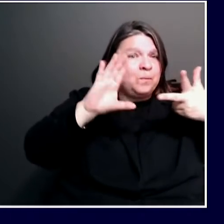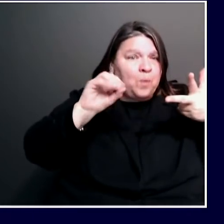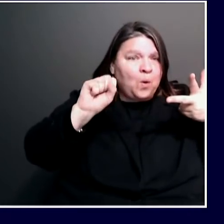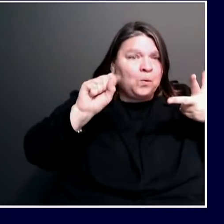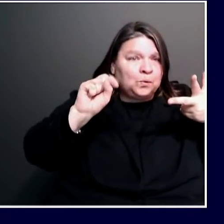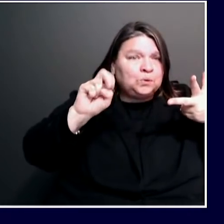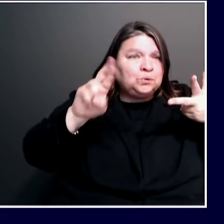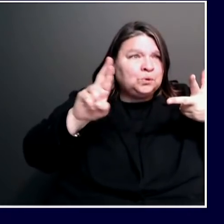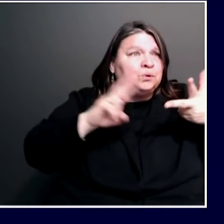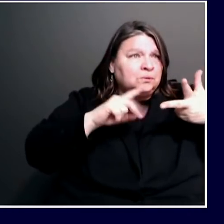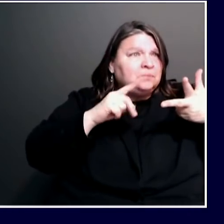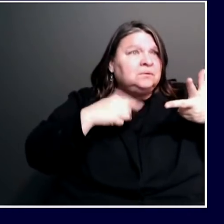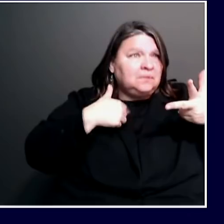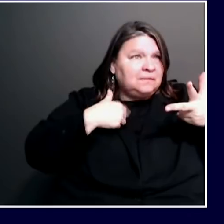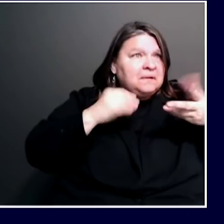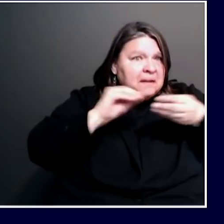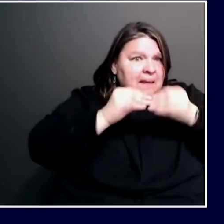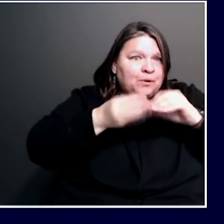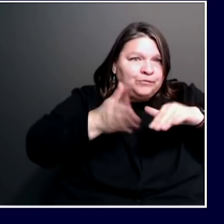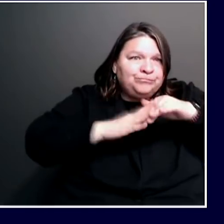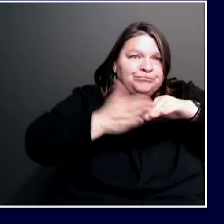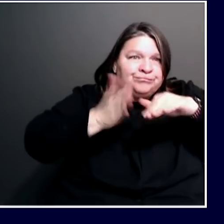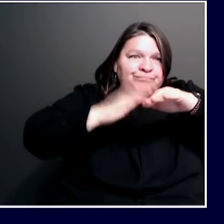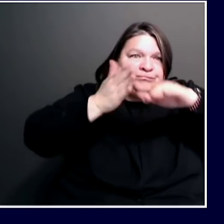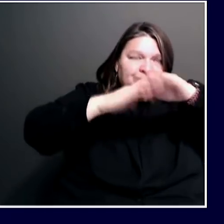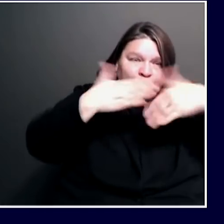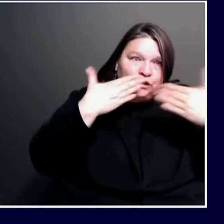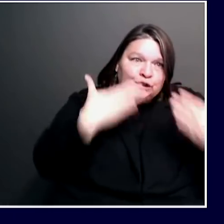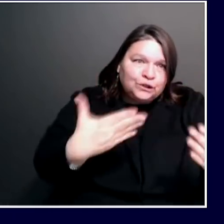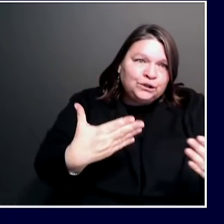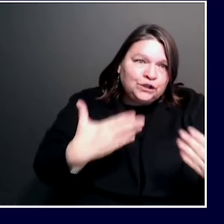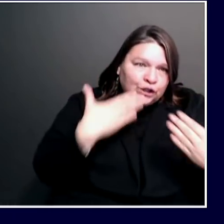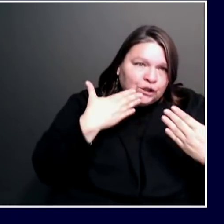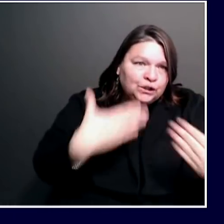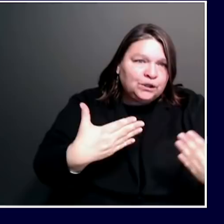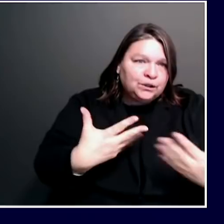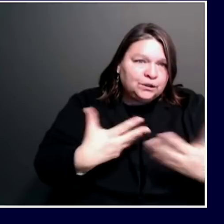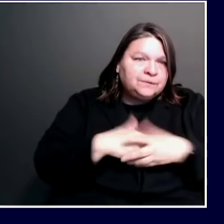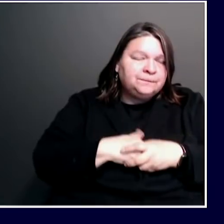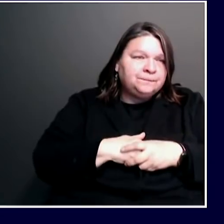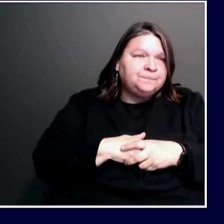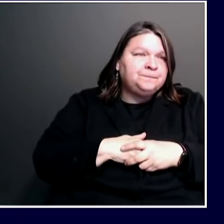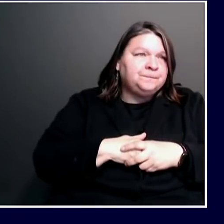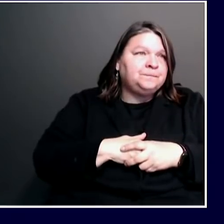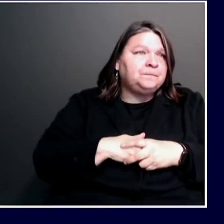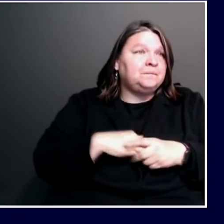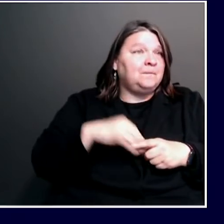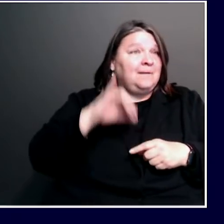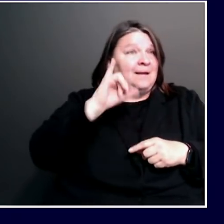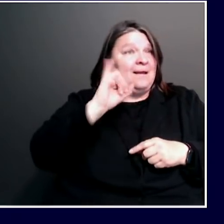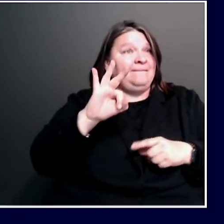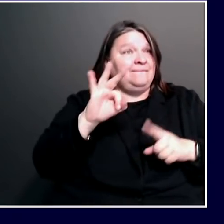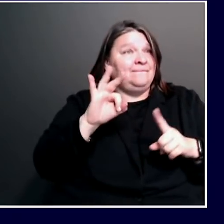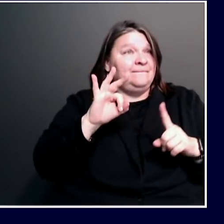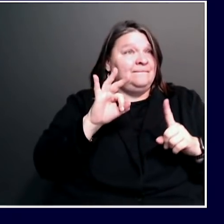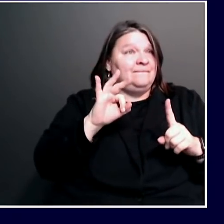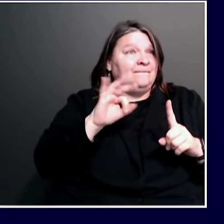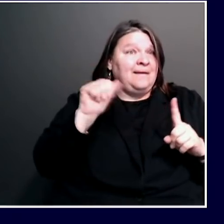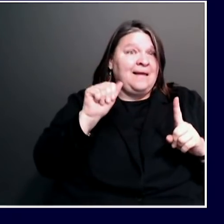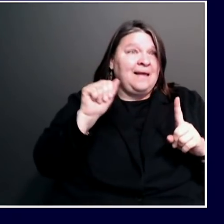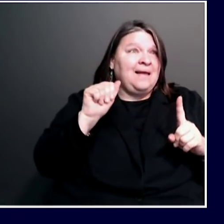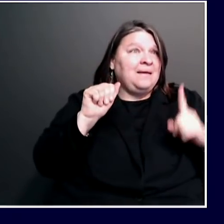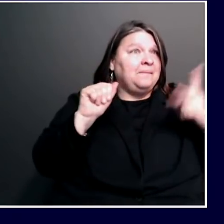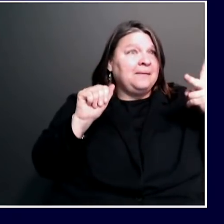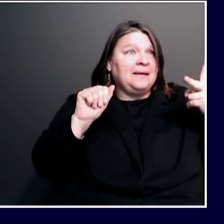of the higher vaccinated places. So if this new lineage were to find its way here, the question would be whether it would be able to